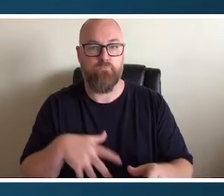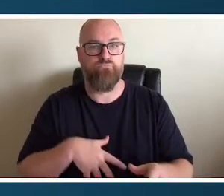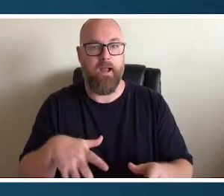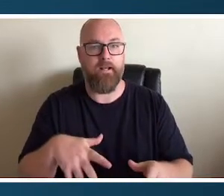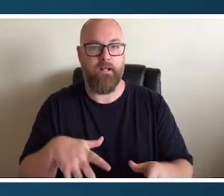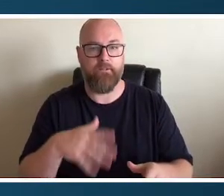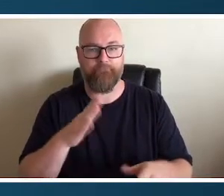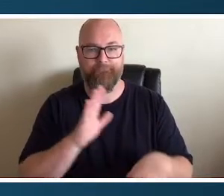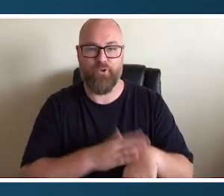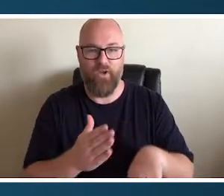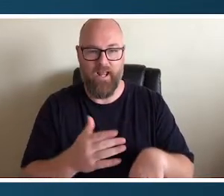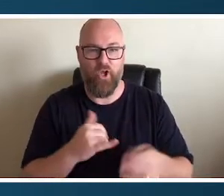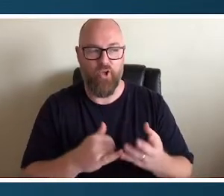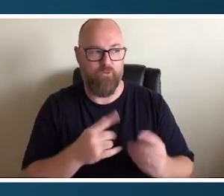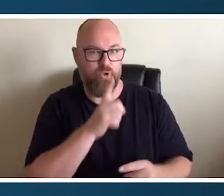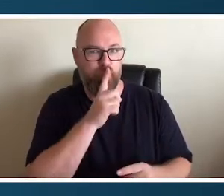out.